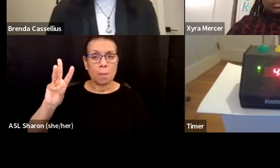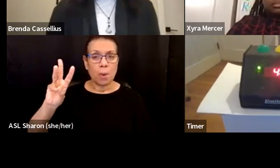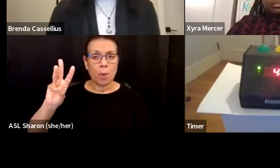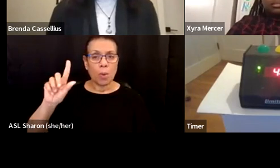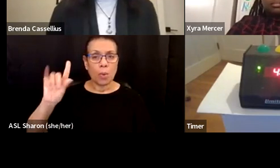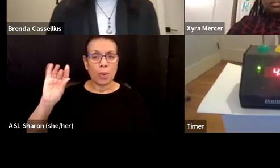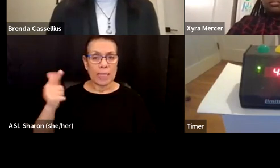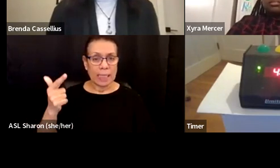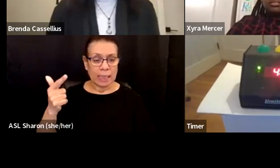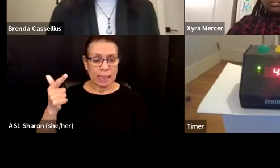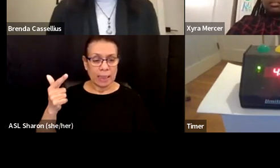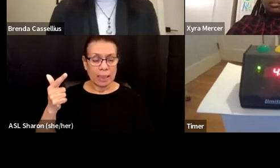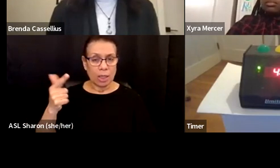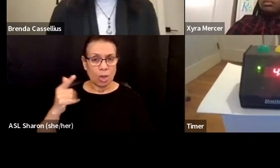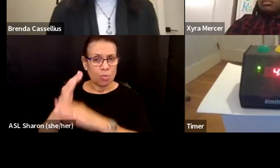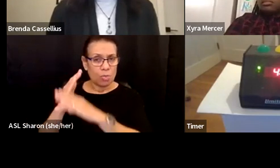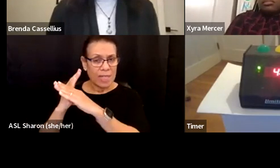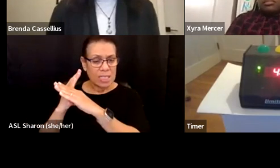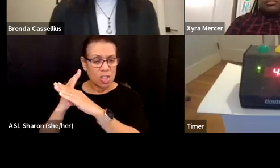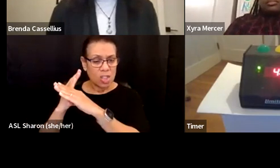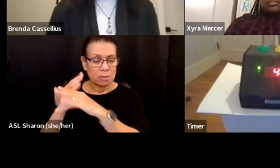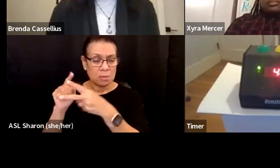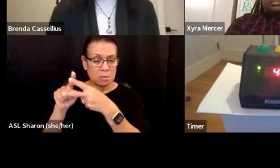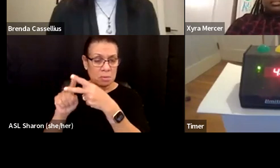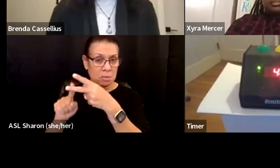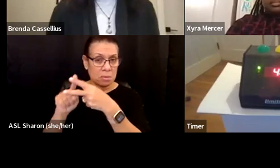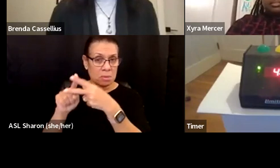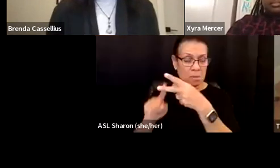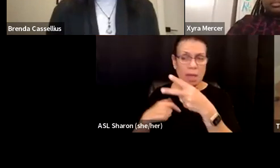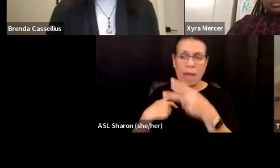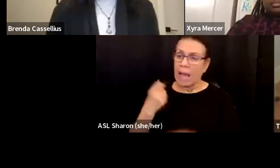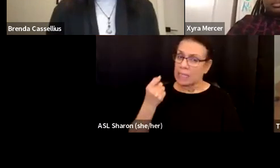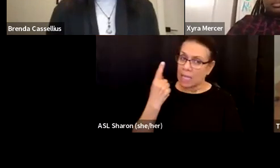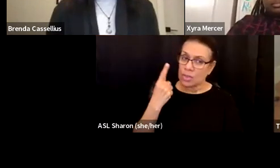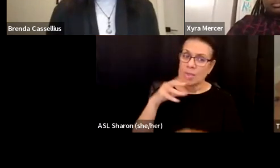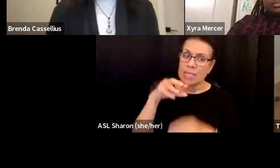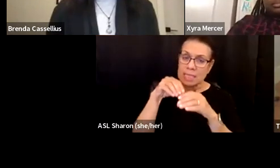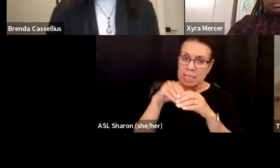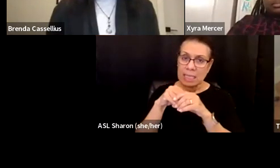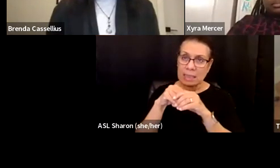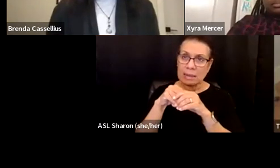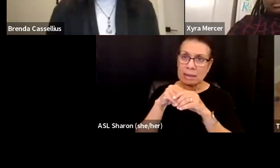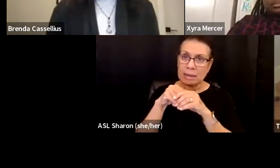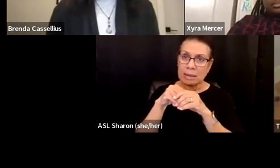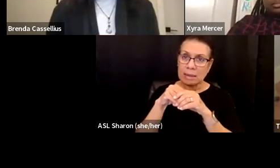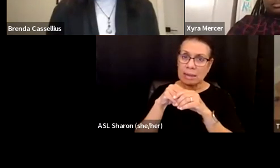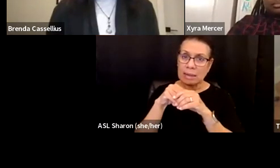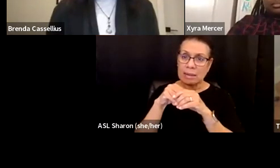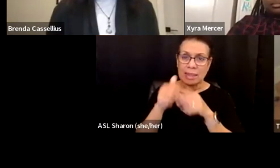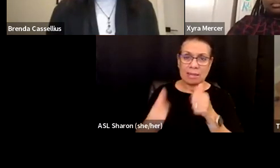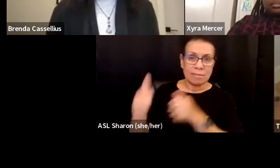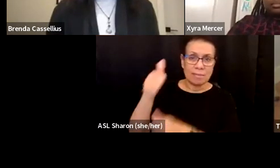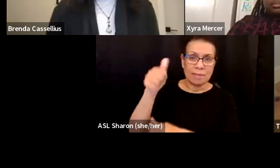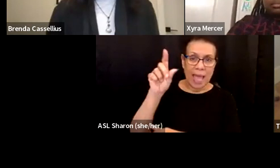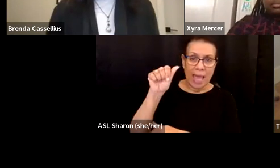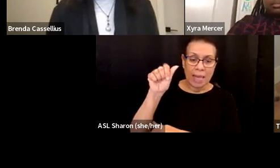i i like to know a little bit about those two um you know i understand it's within the preview of of the administration but you